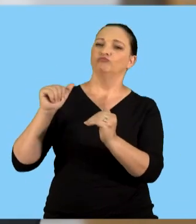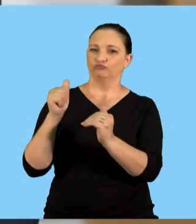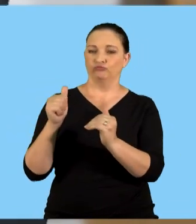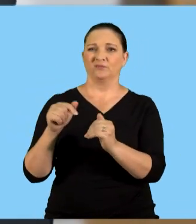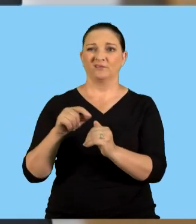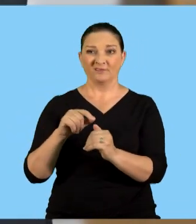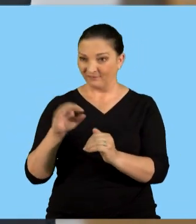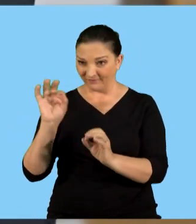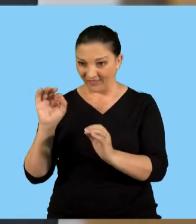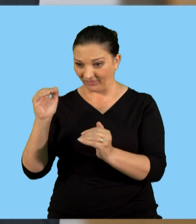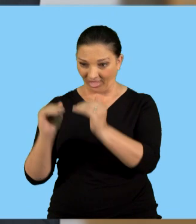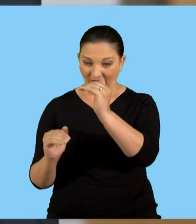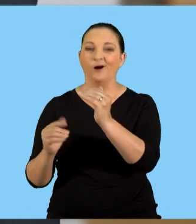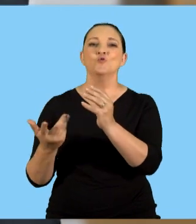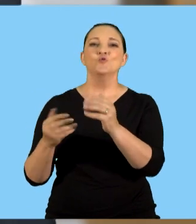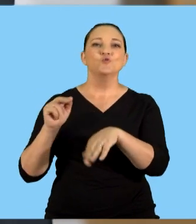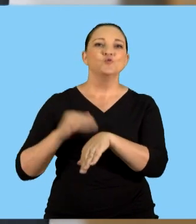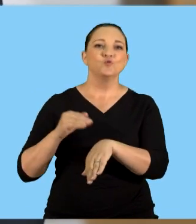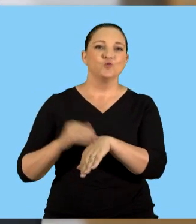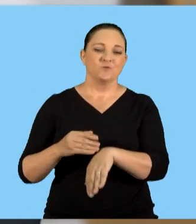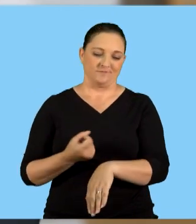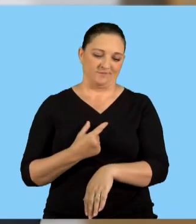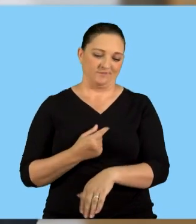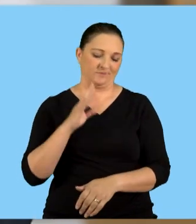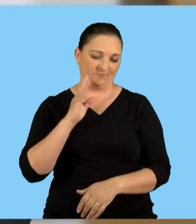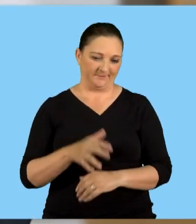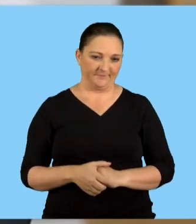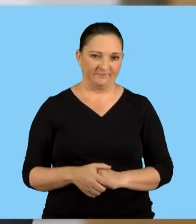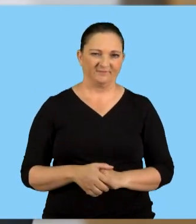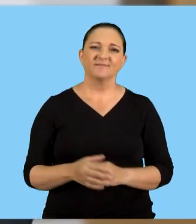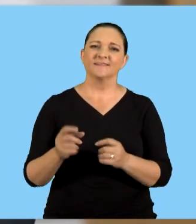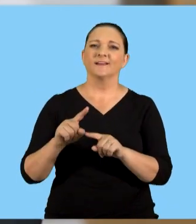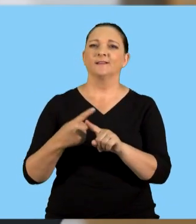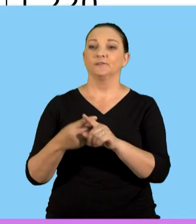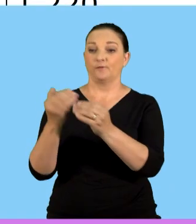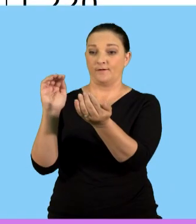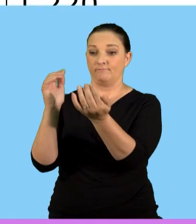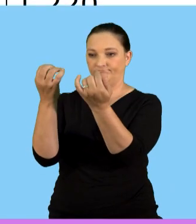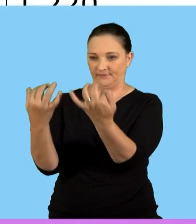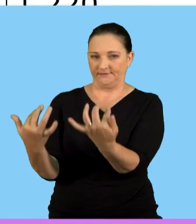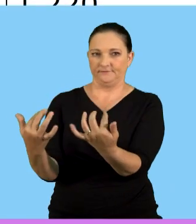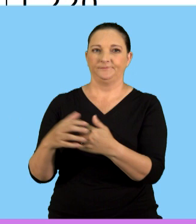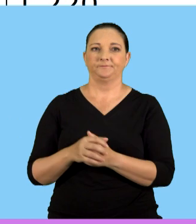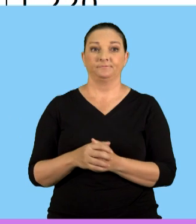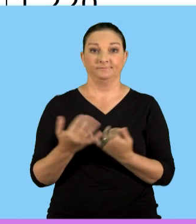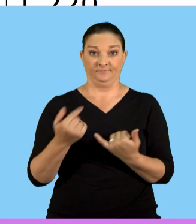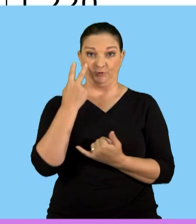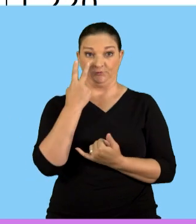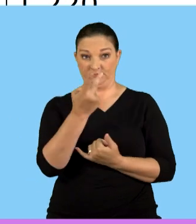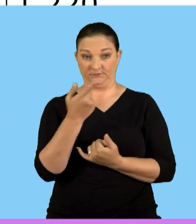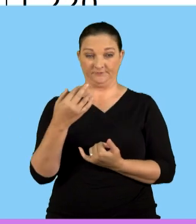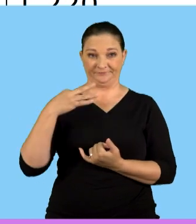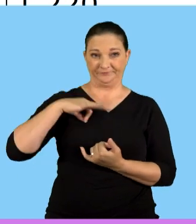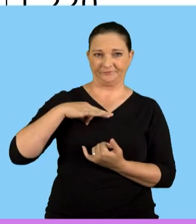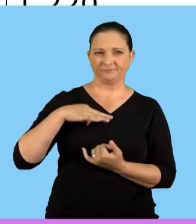problem for yourself. This is an example of a budget. So if you take your incomes, in this